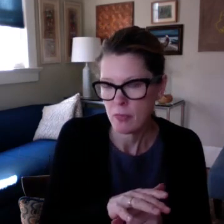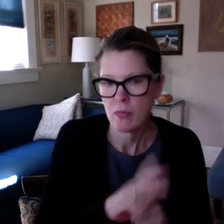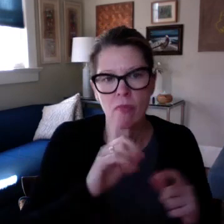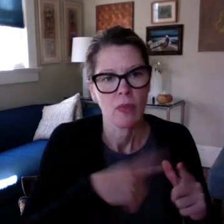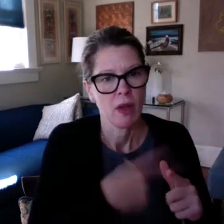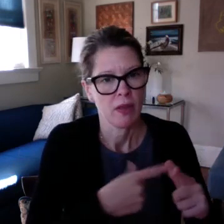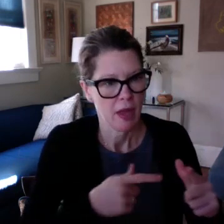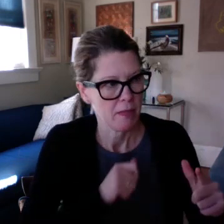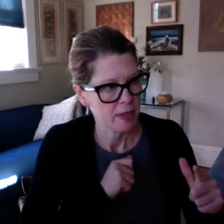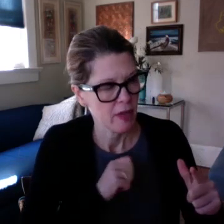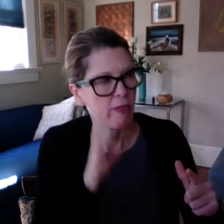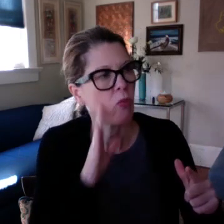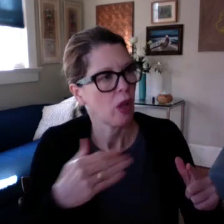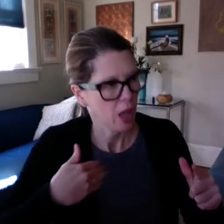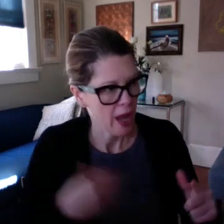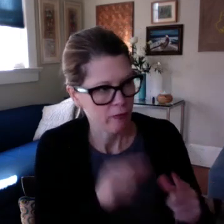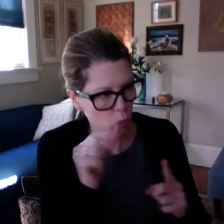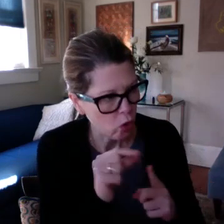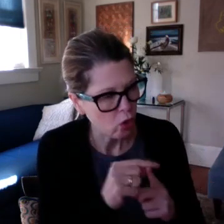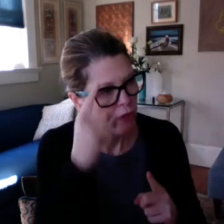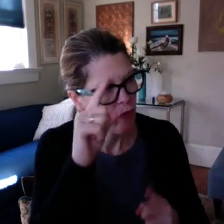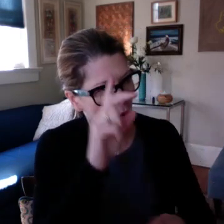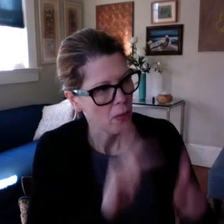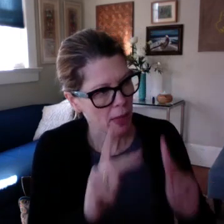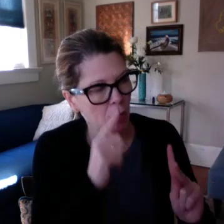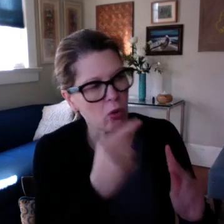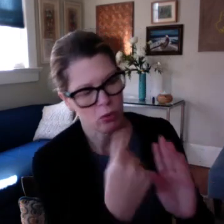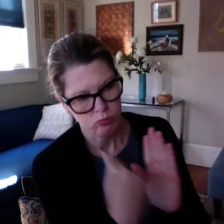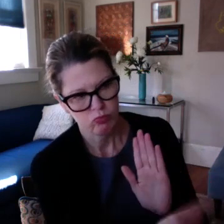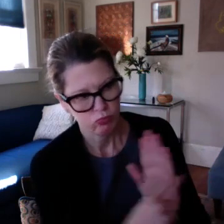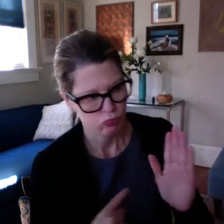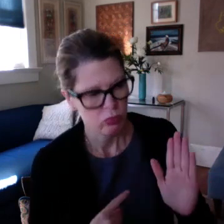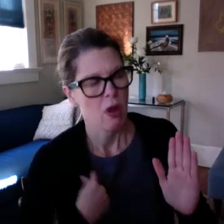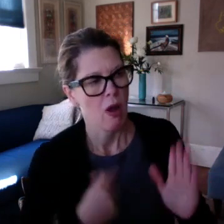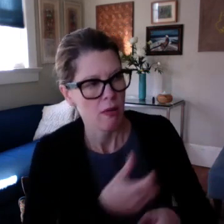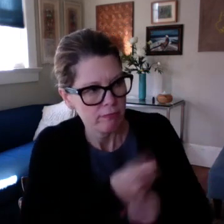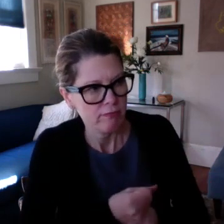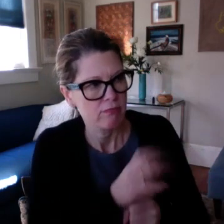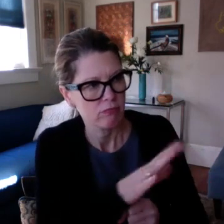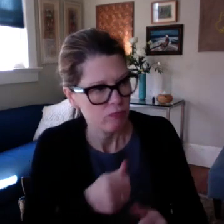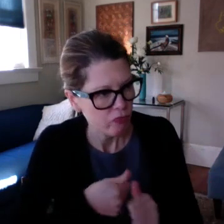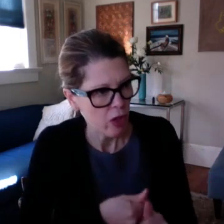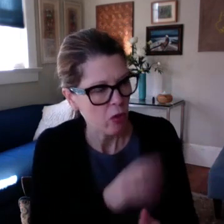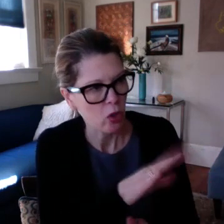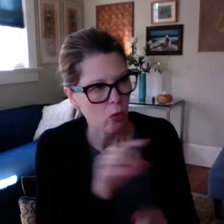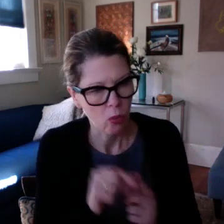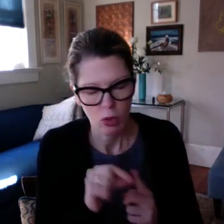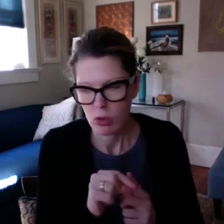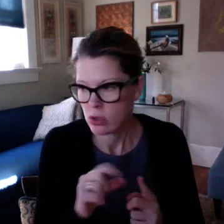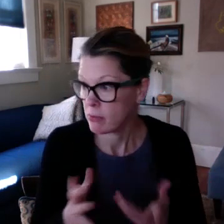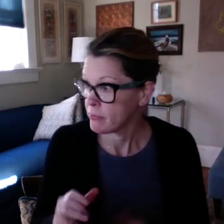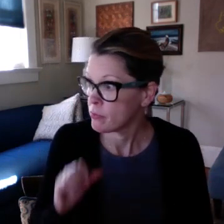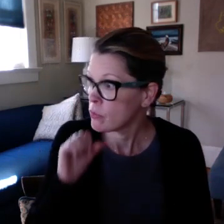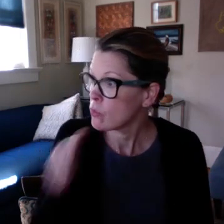I have a word for those who taunt me, because I trust in your words. Do not take the word